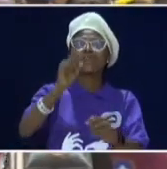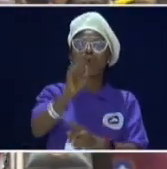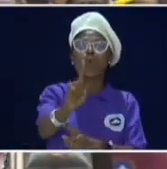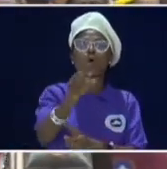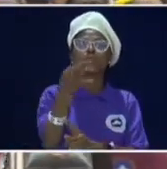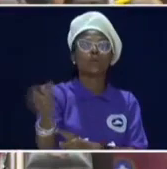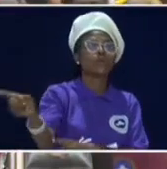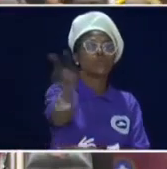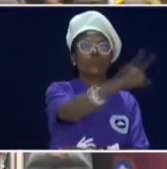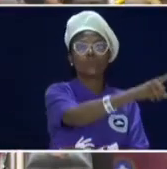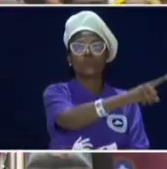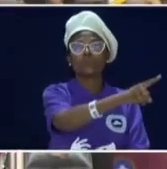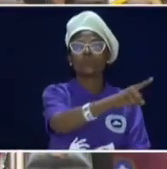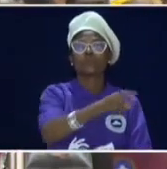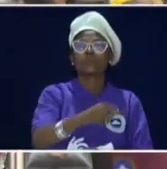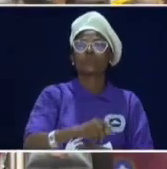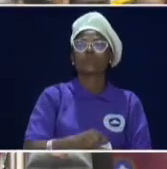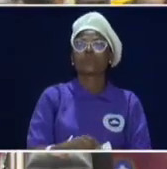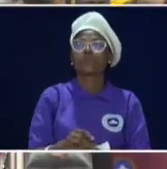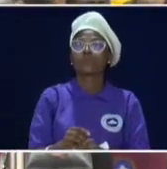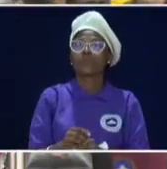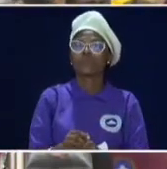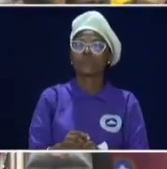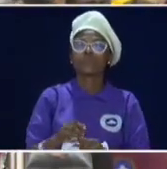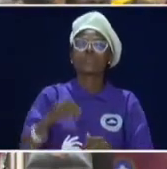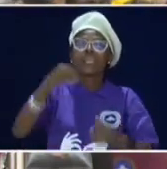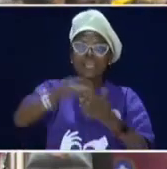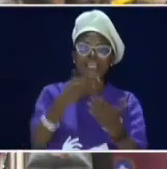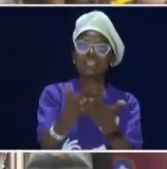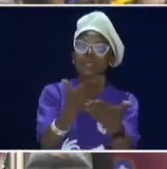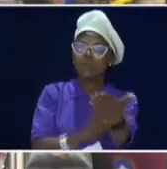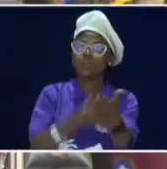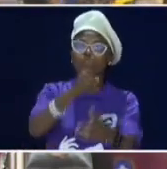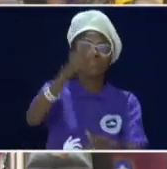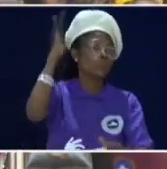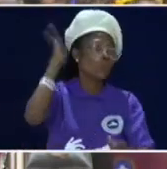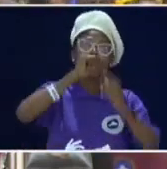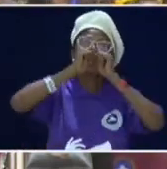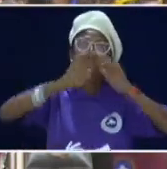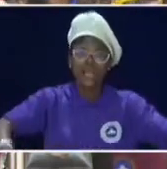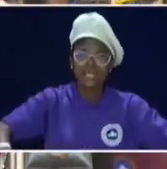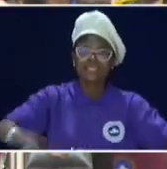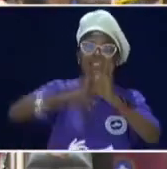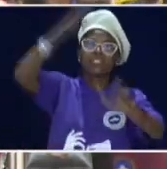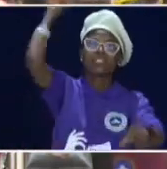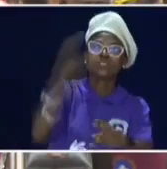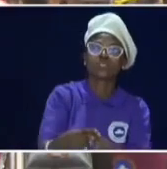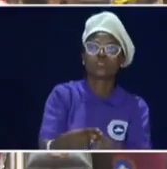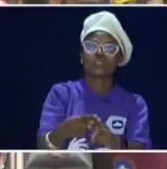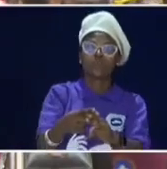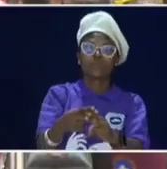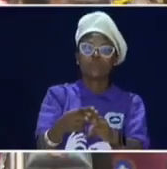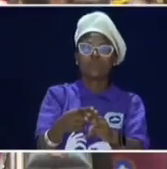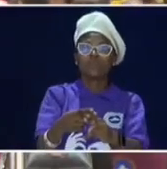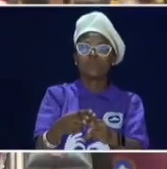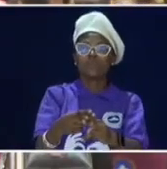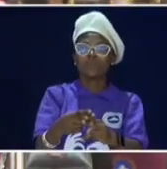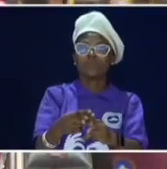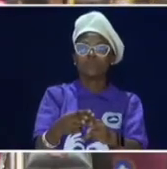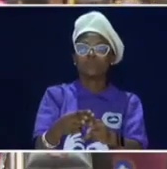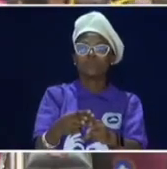gbogbo yin patapata, in the morning you'll be blessed. Laaro e ti eni